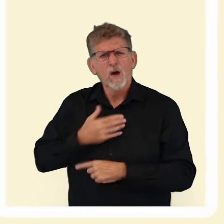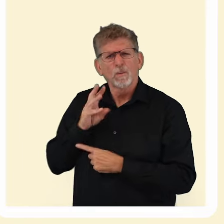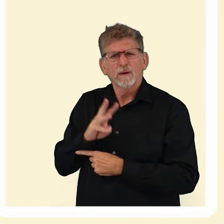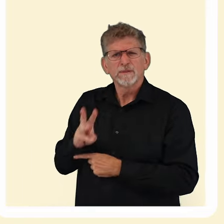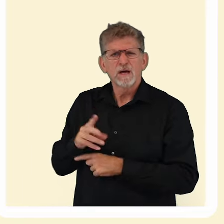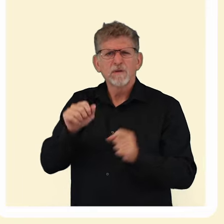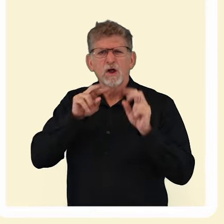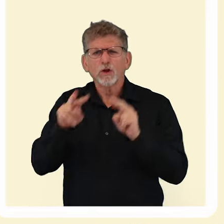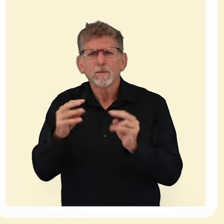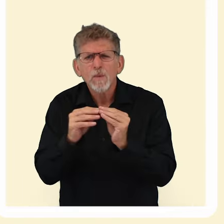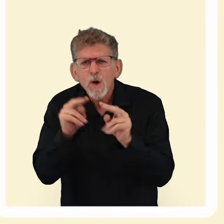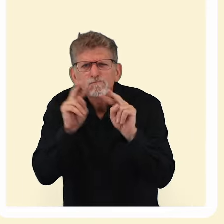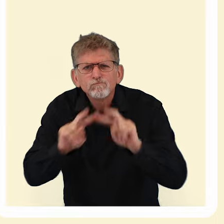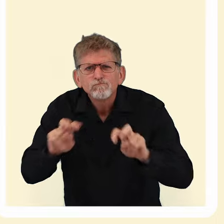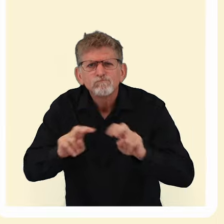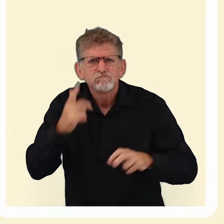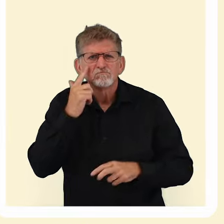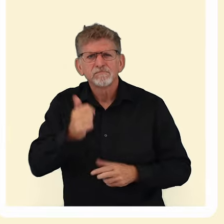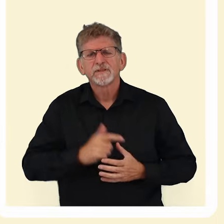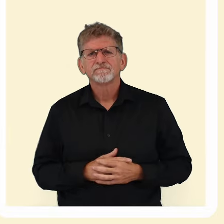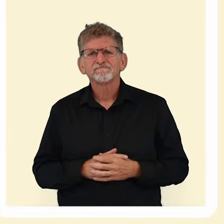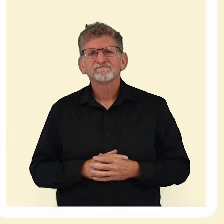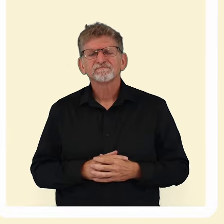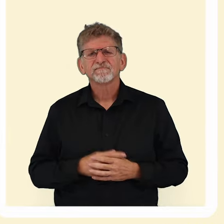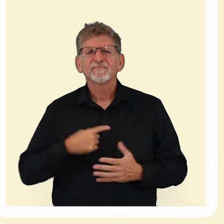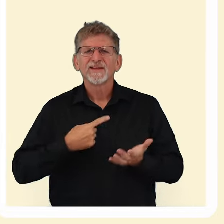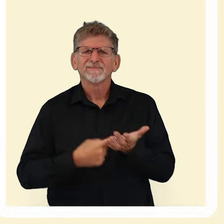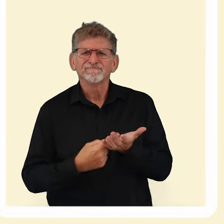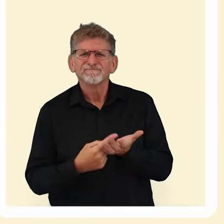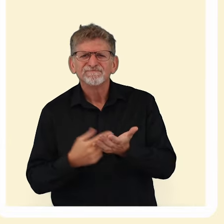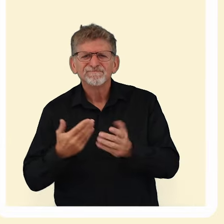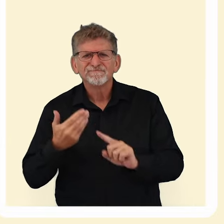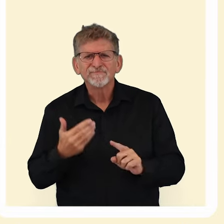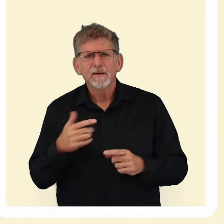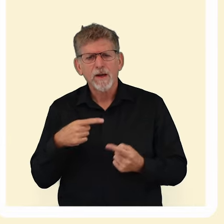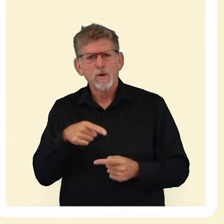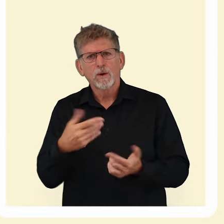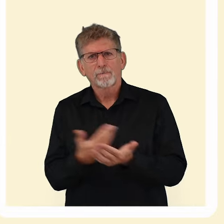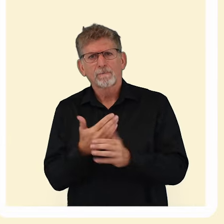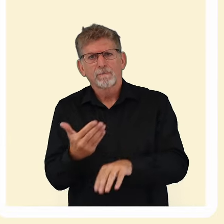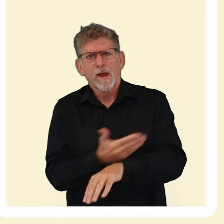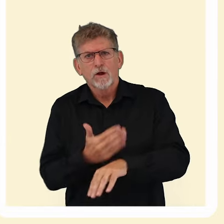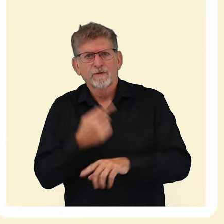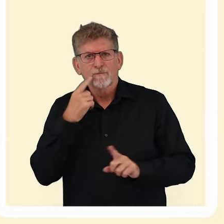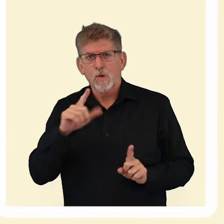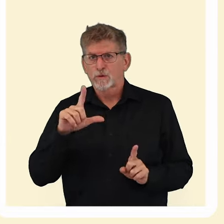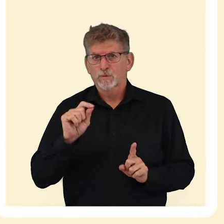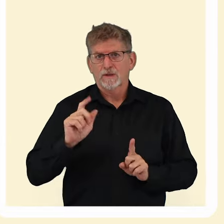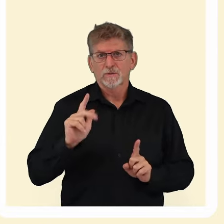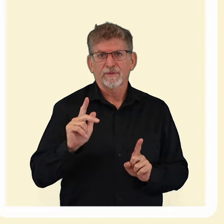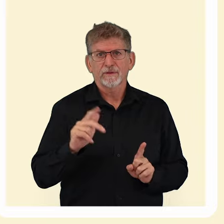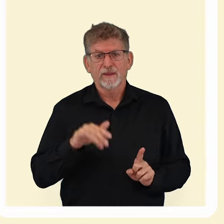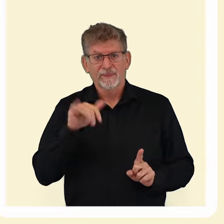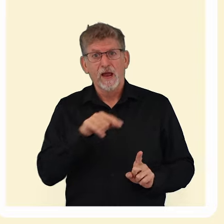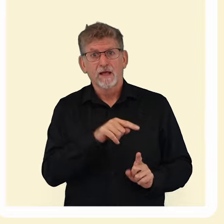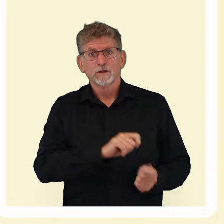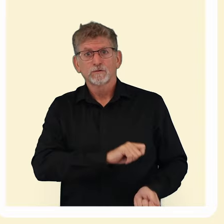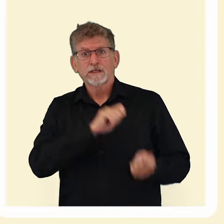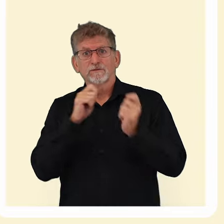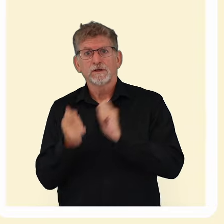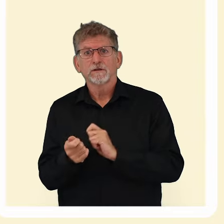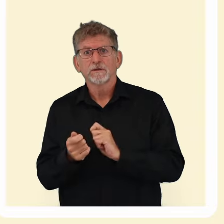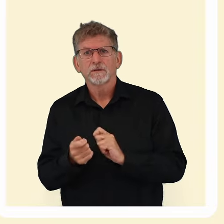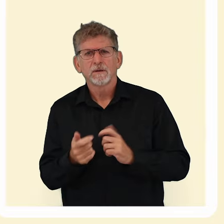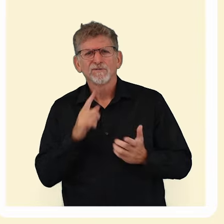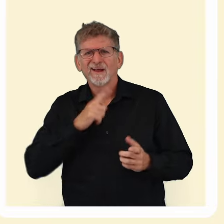a closer look. We talked a lot, Carl and Mario, about this modernization in 2023, this transformation, but none of that